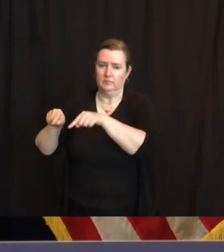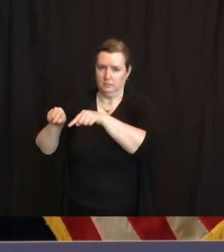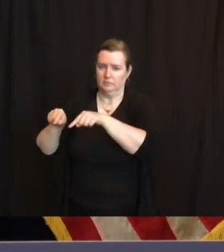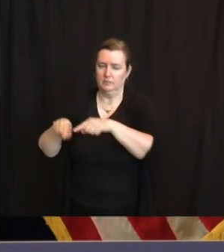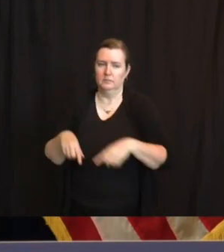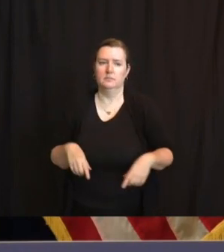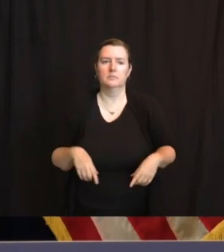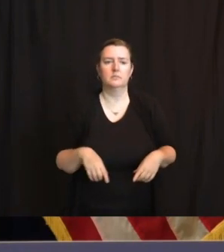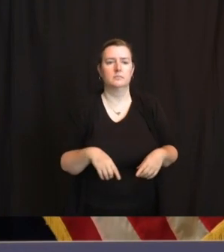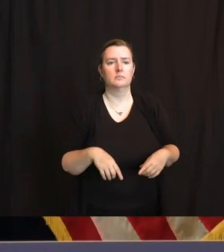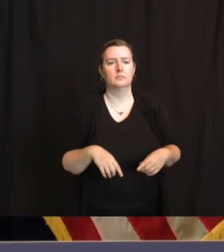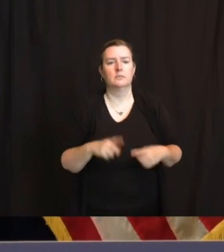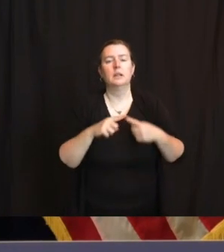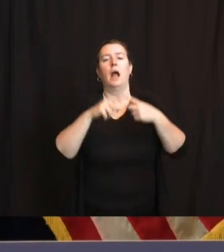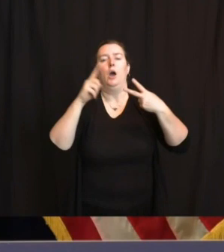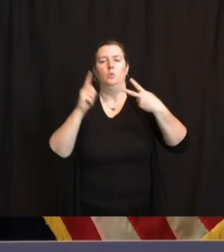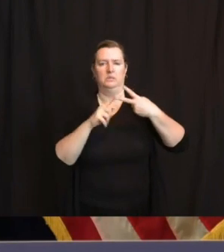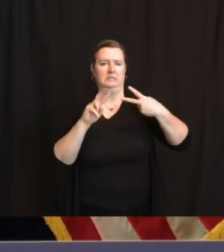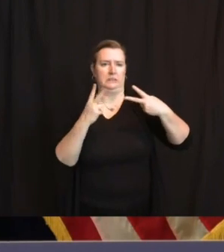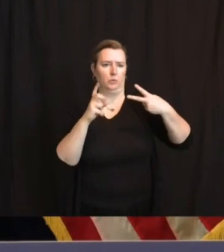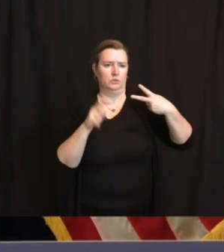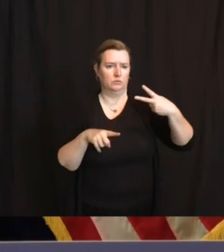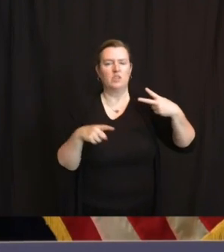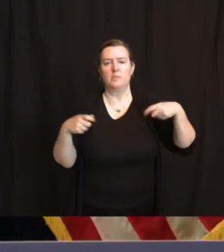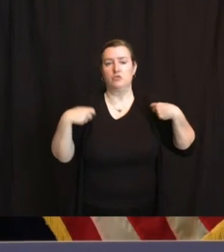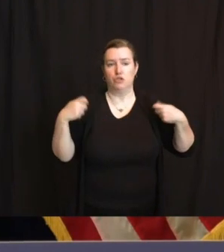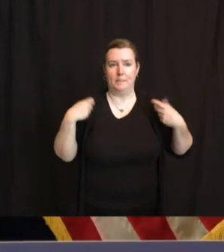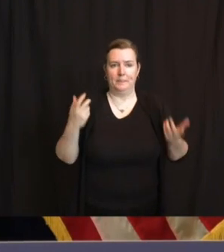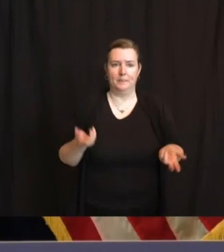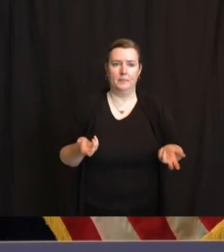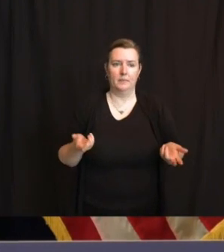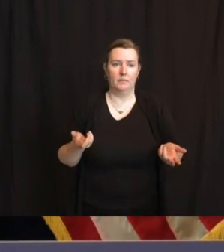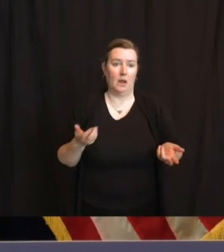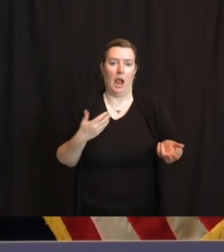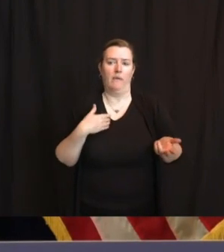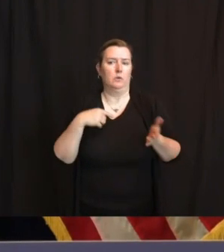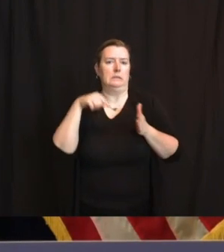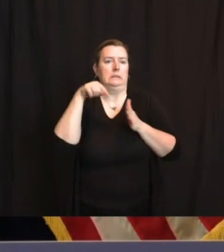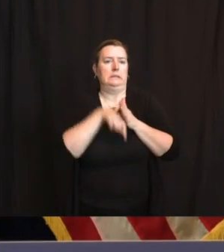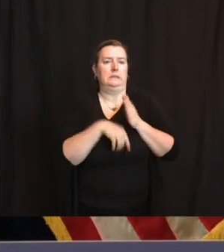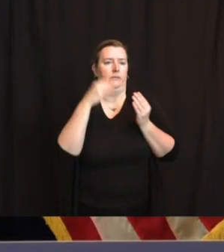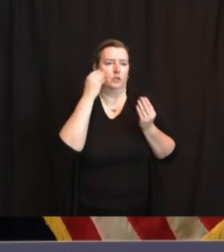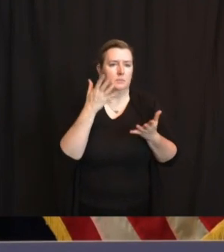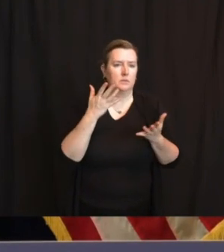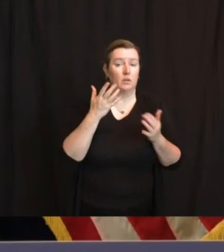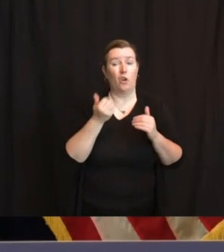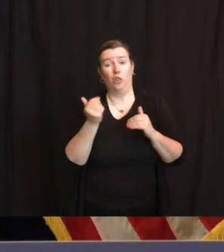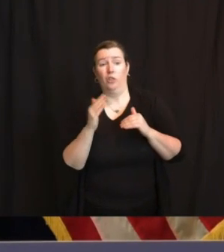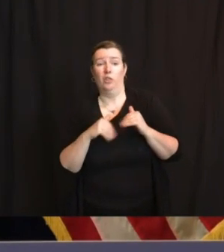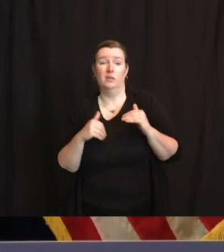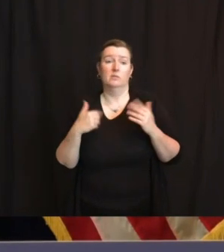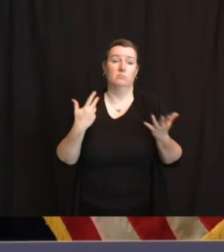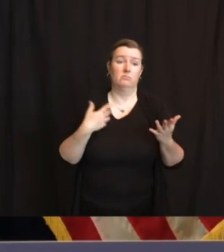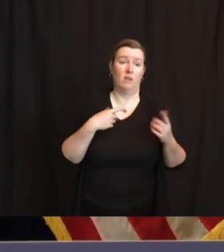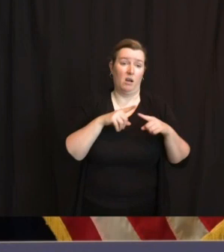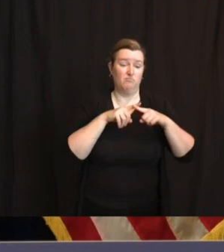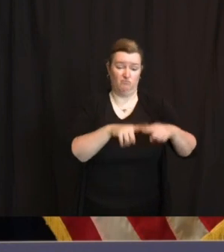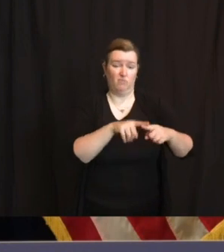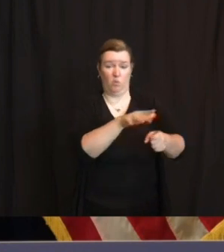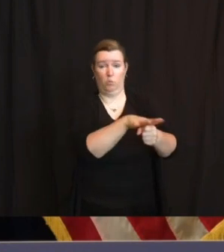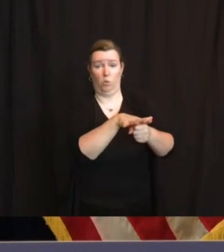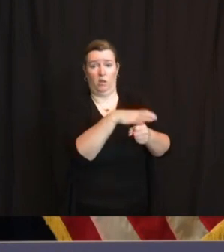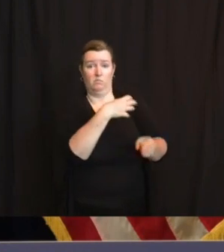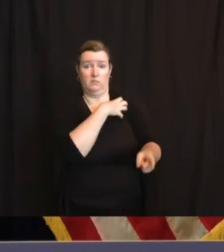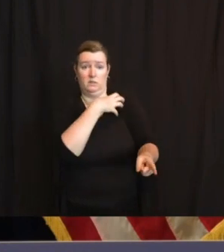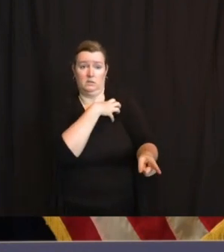of attack. But on that one, I'll go to Ed first and then maybe come back to Matt or Pat to deal with this. We're not there on